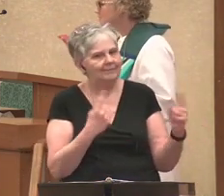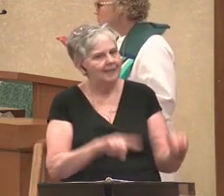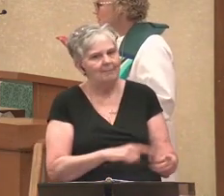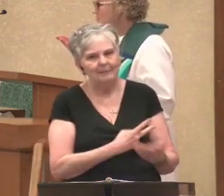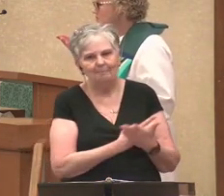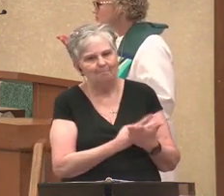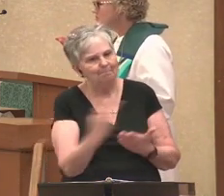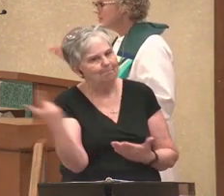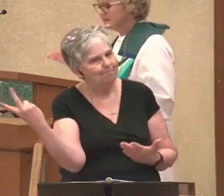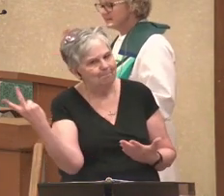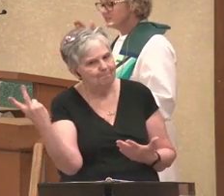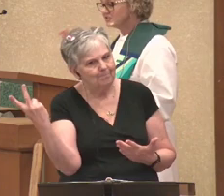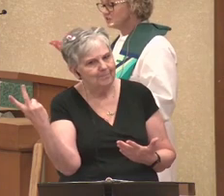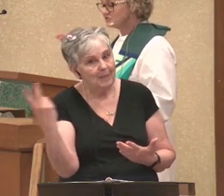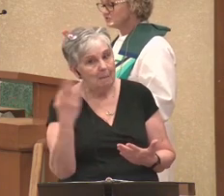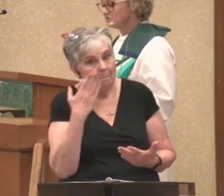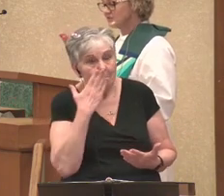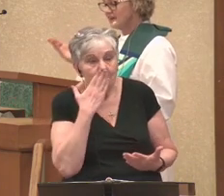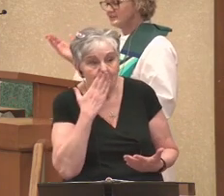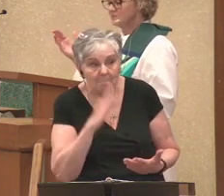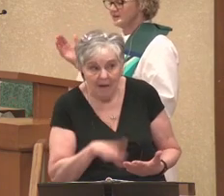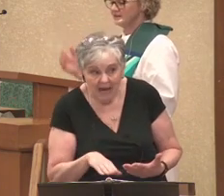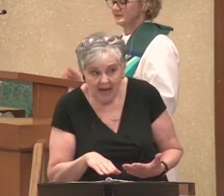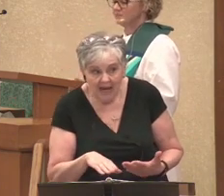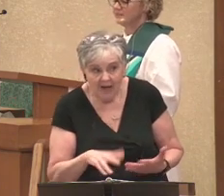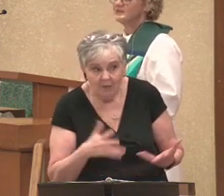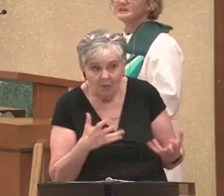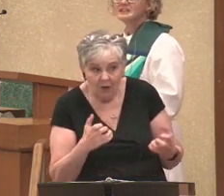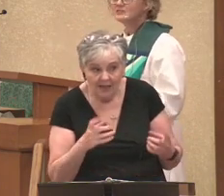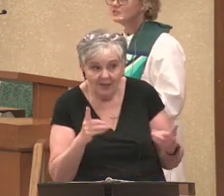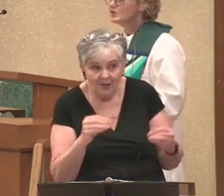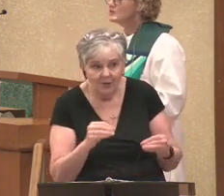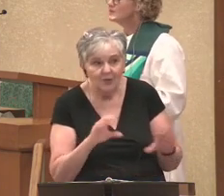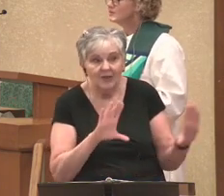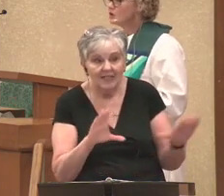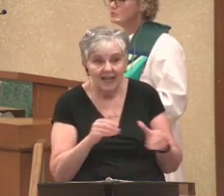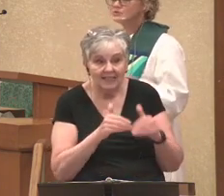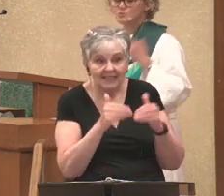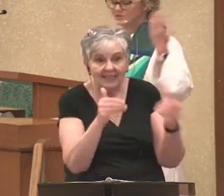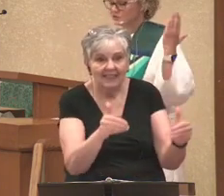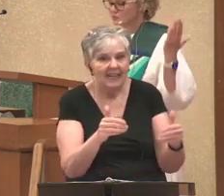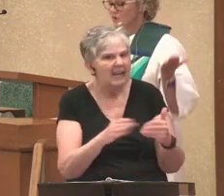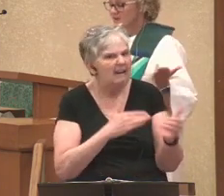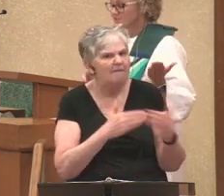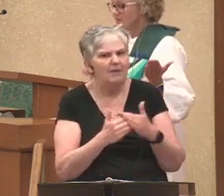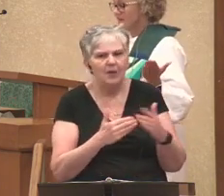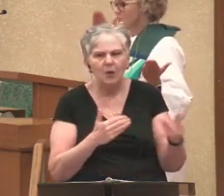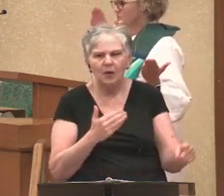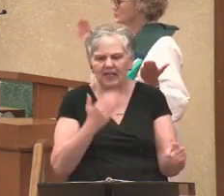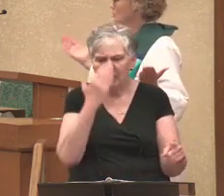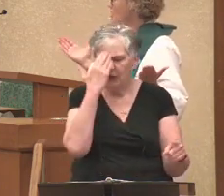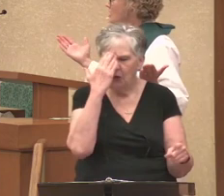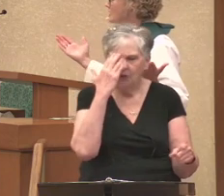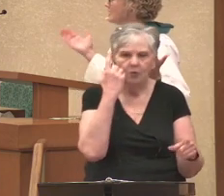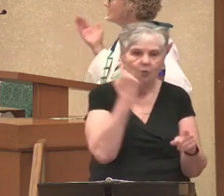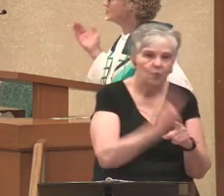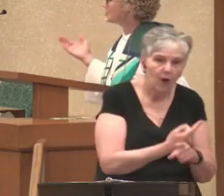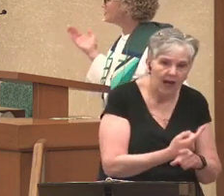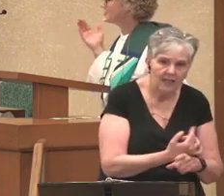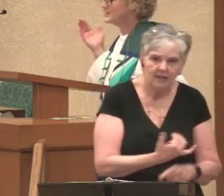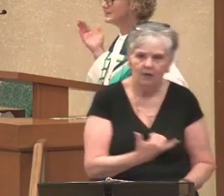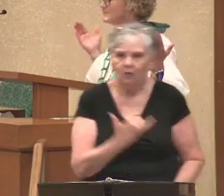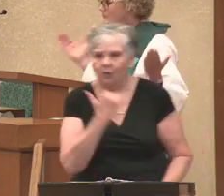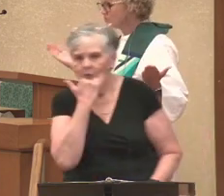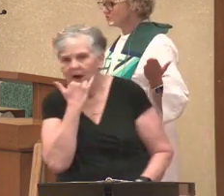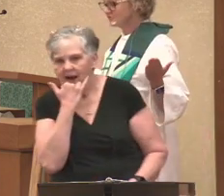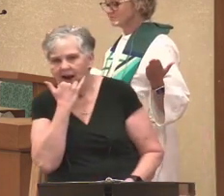that he doesn't want to do, he does those anyway. Even though he knows what is right and what's wrong, he